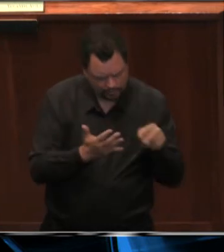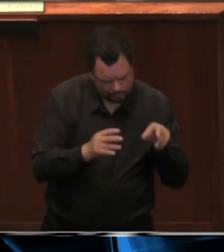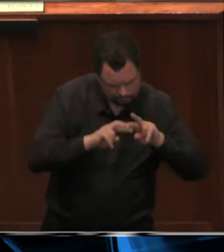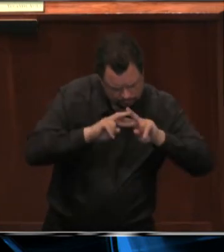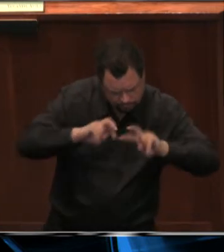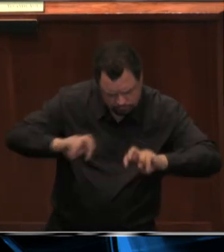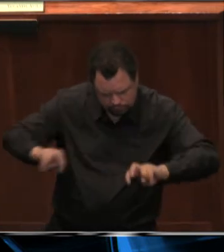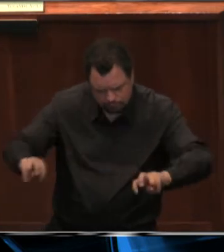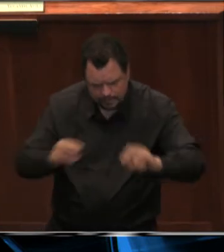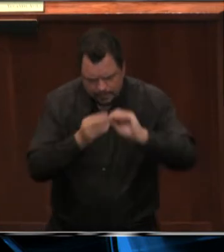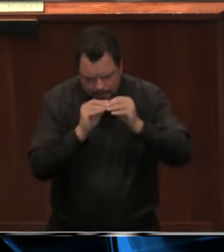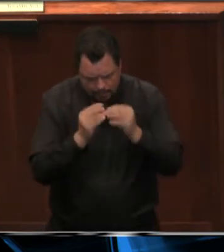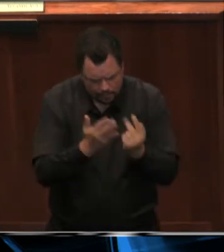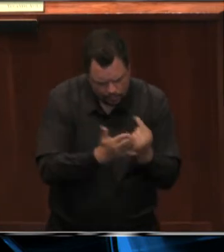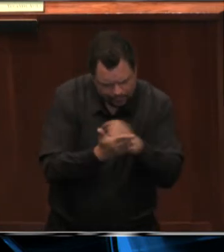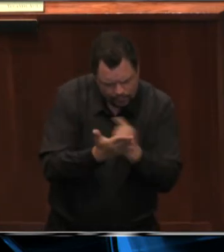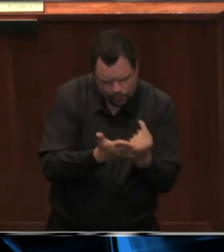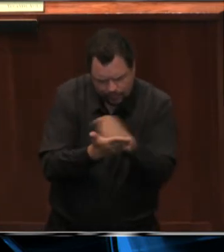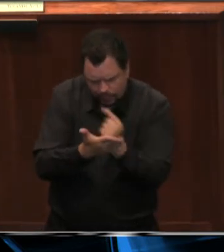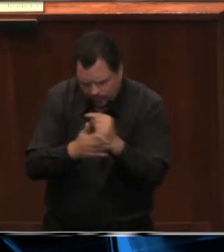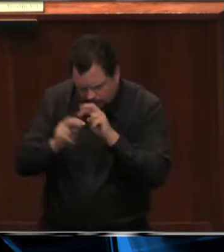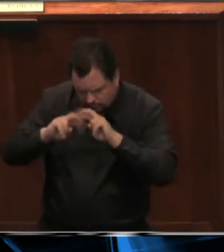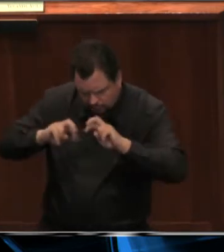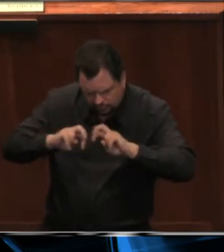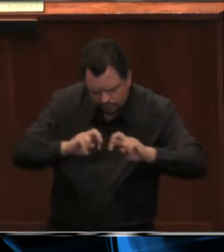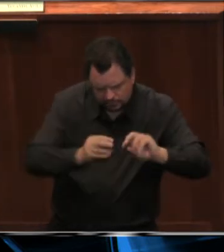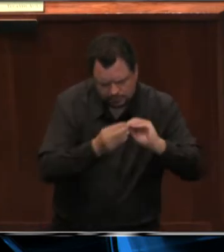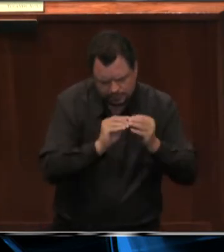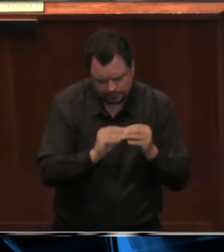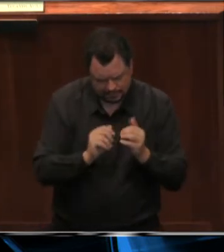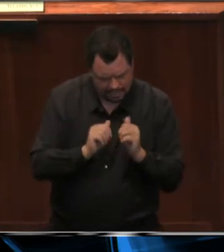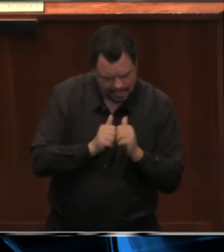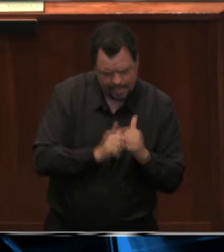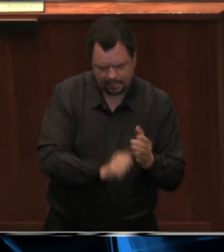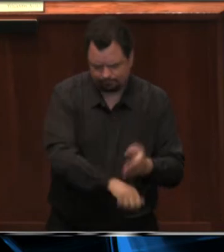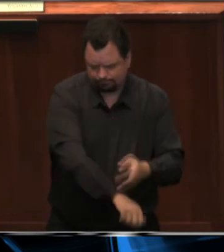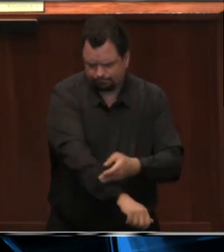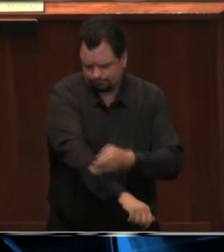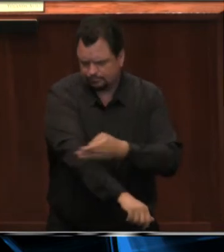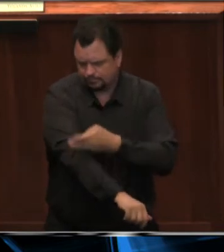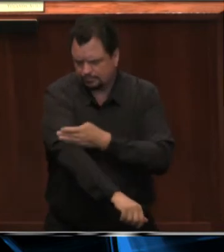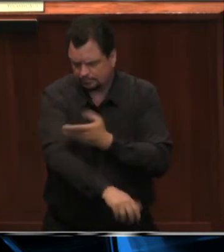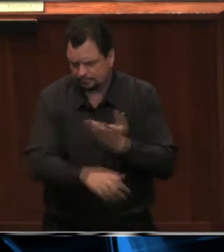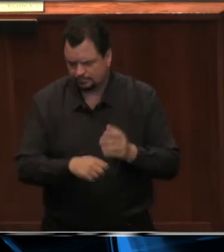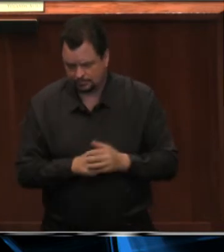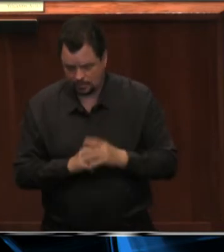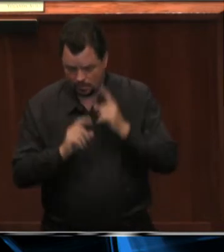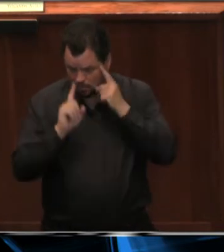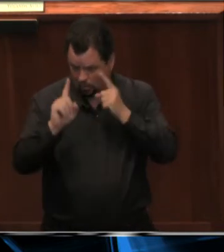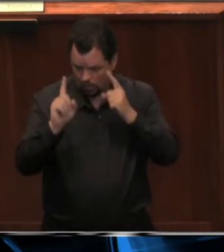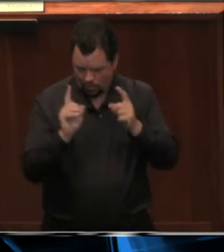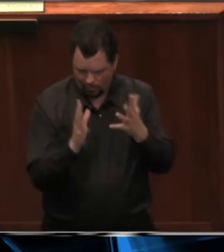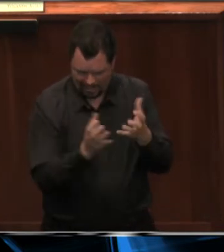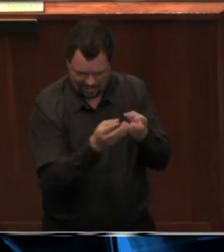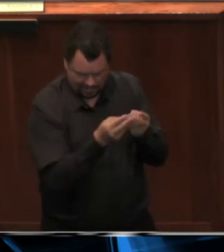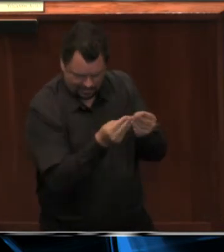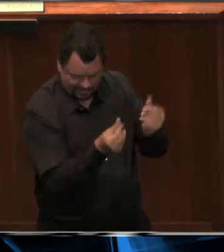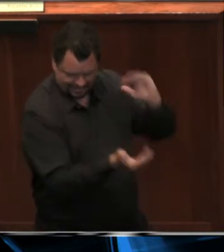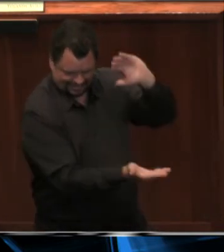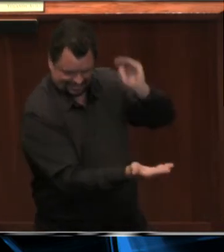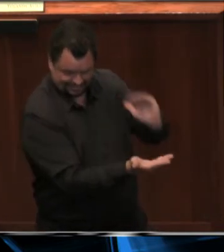Colorado Department of Public Health and Environment, assess what we have been doing towards mitigation, and from there receive